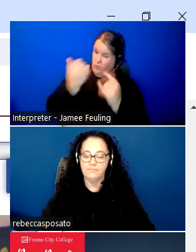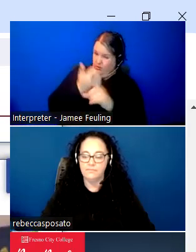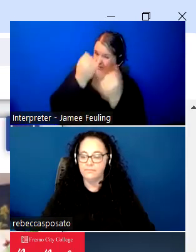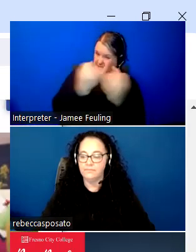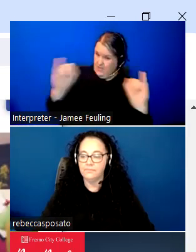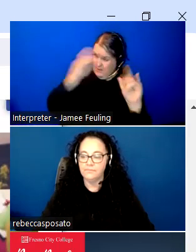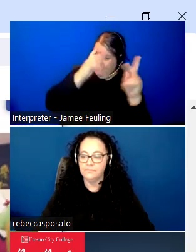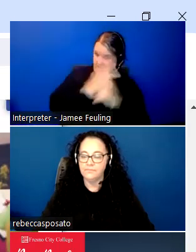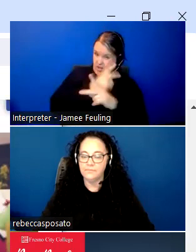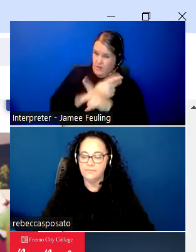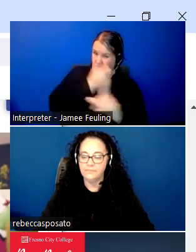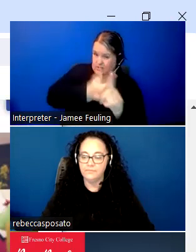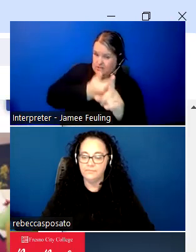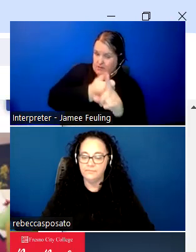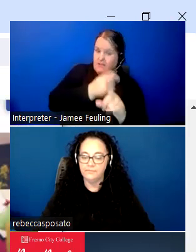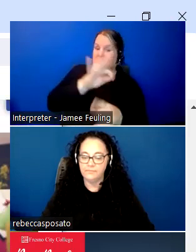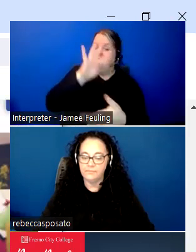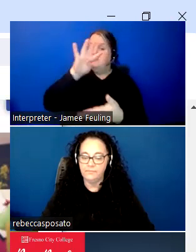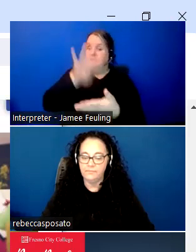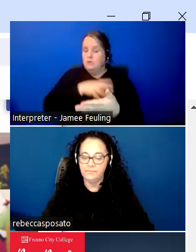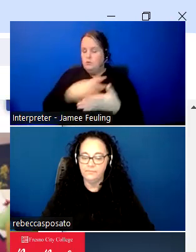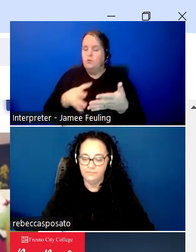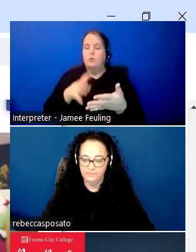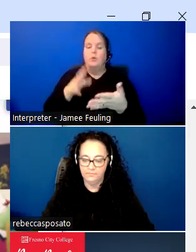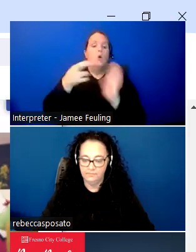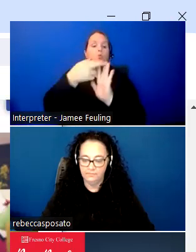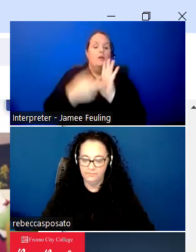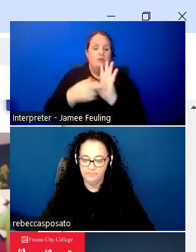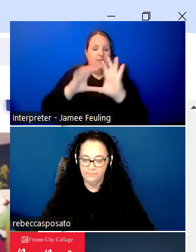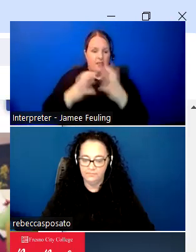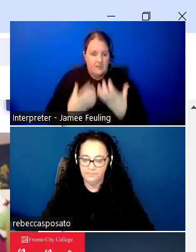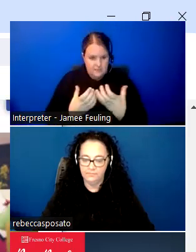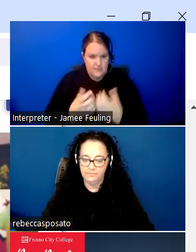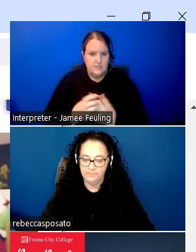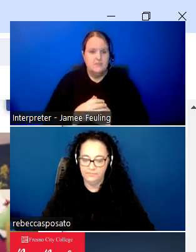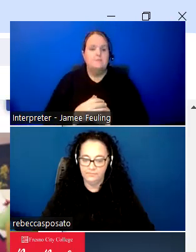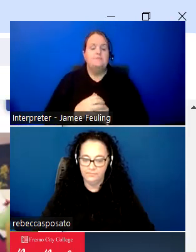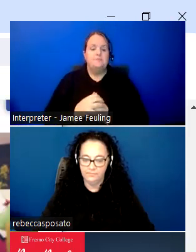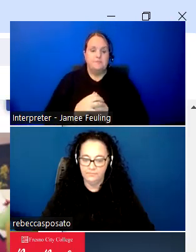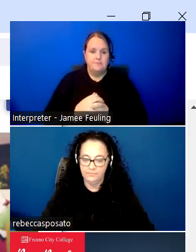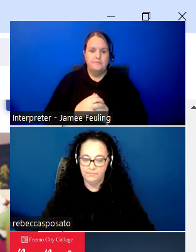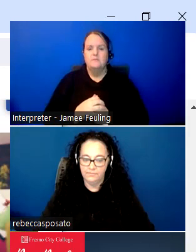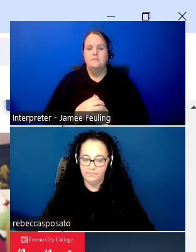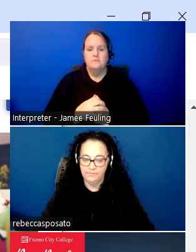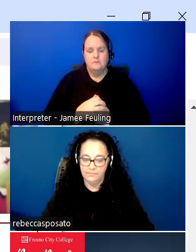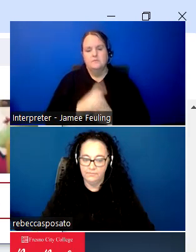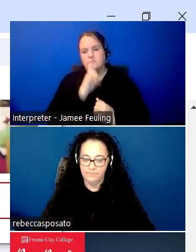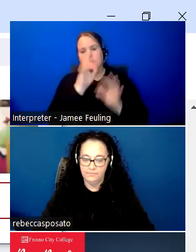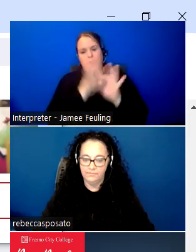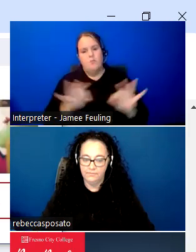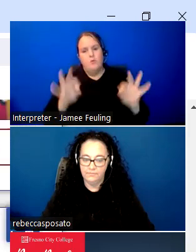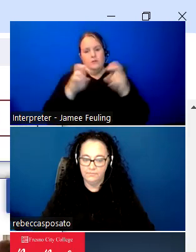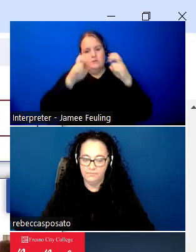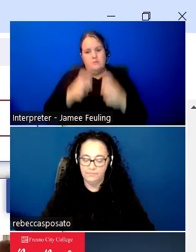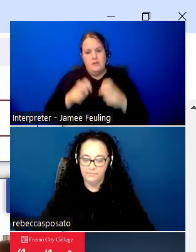you schedule or when you register for classes, uh, make sure you meet with a counselor